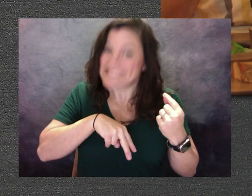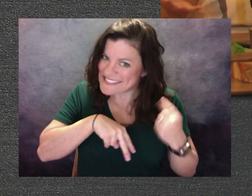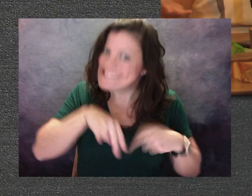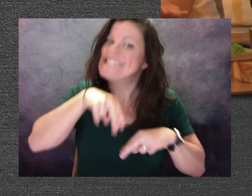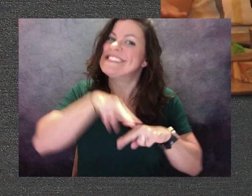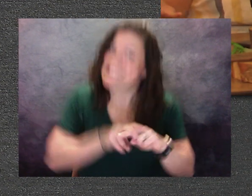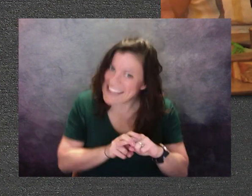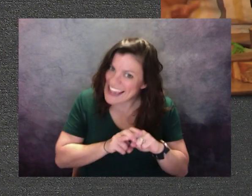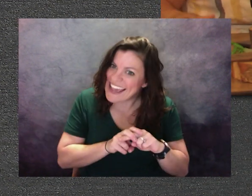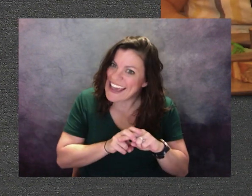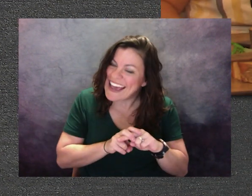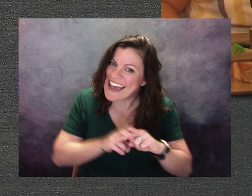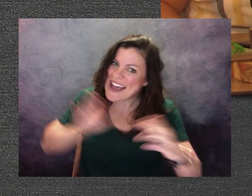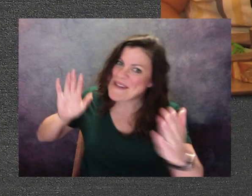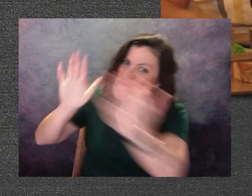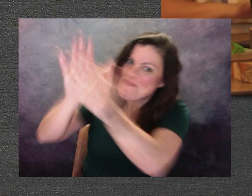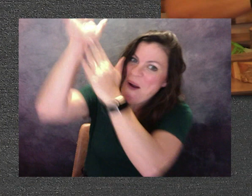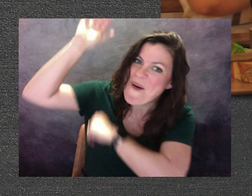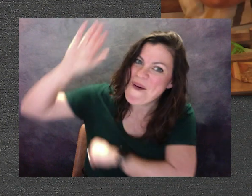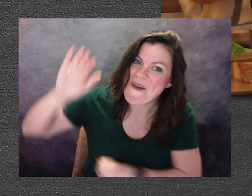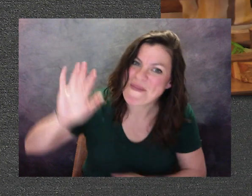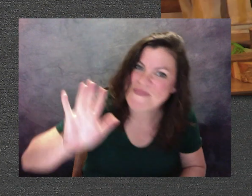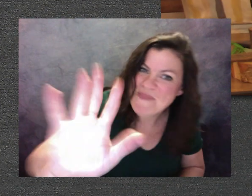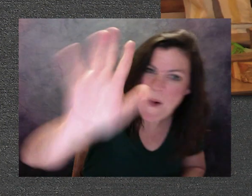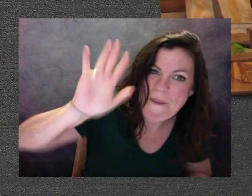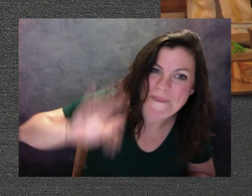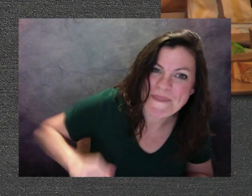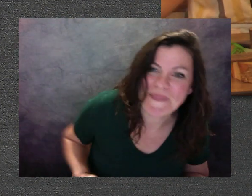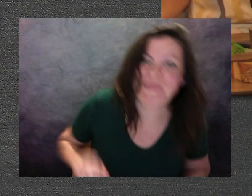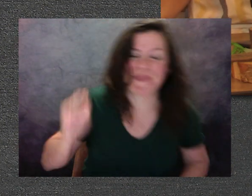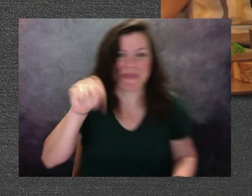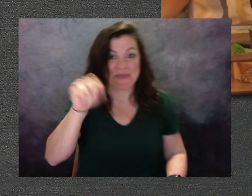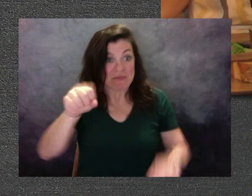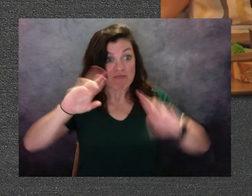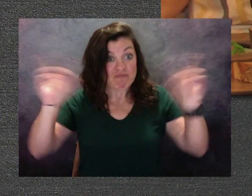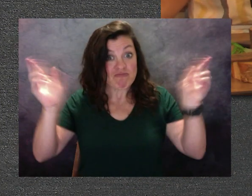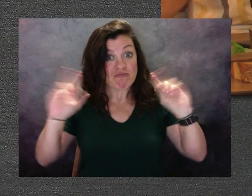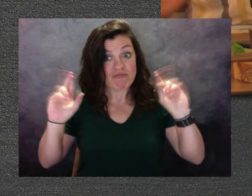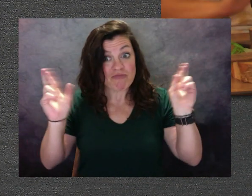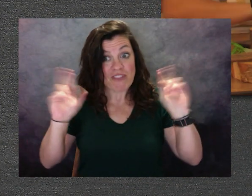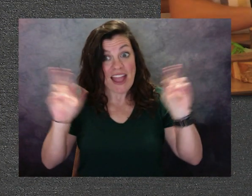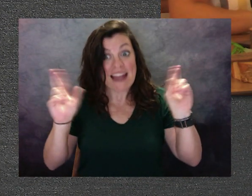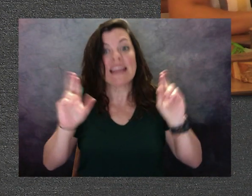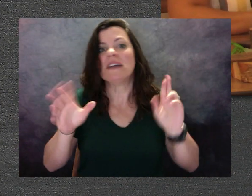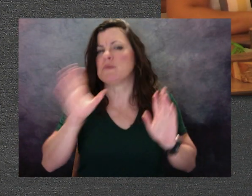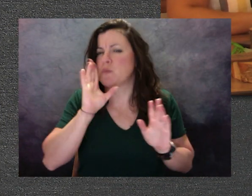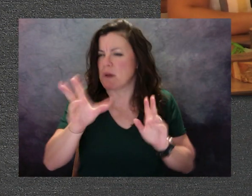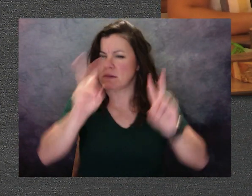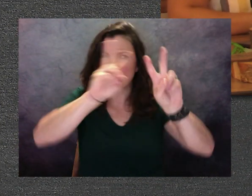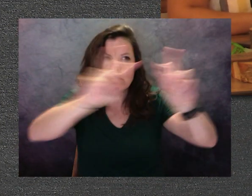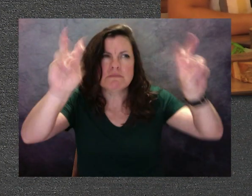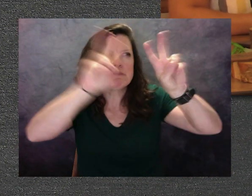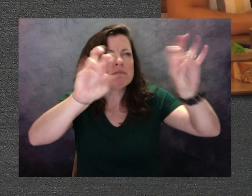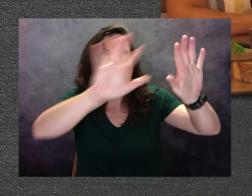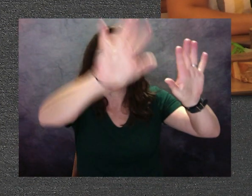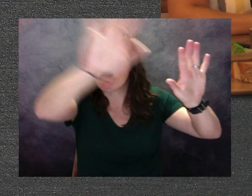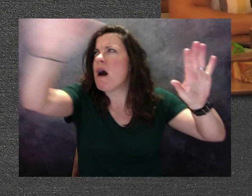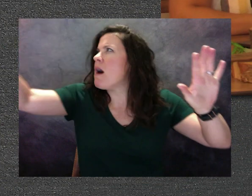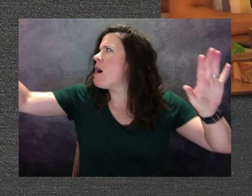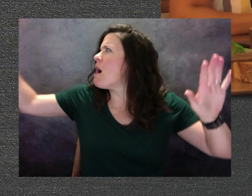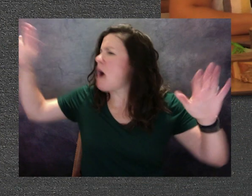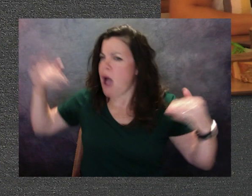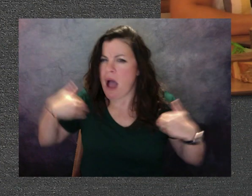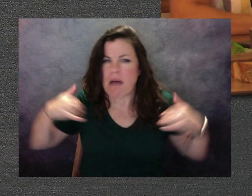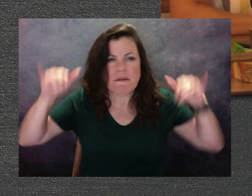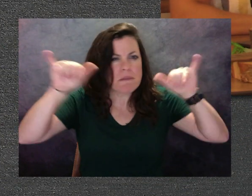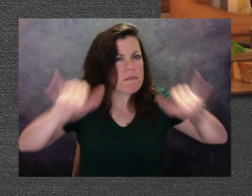So friends, there are patterns all around us. And I need your help today to